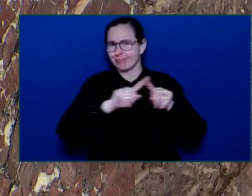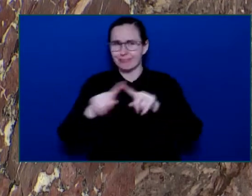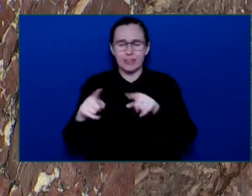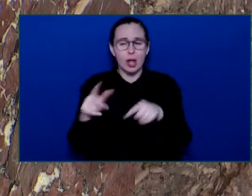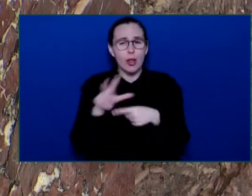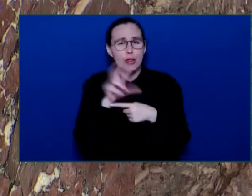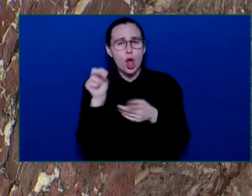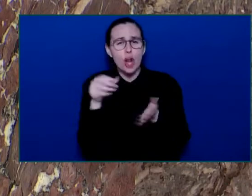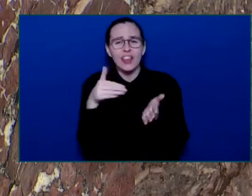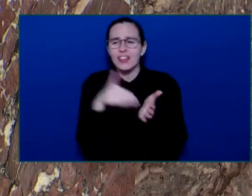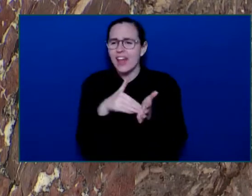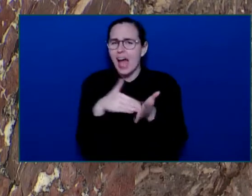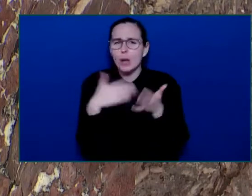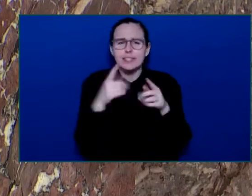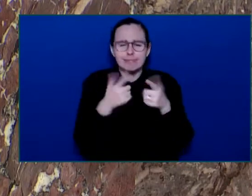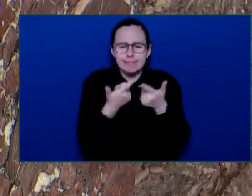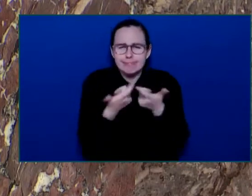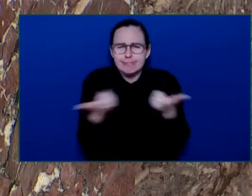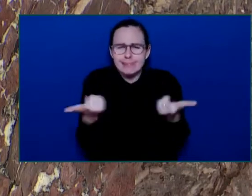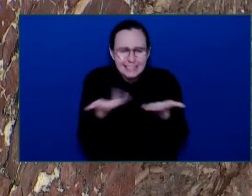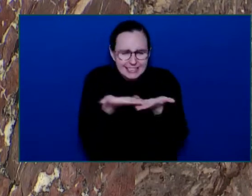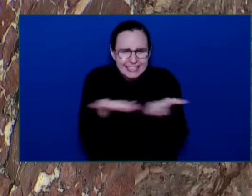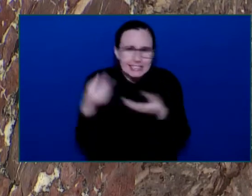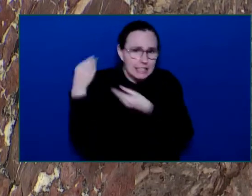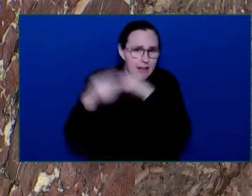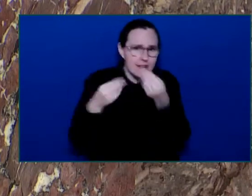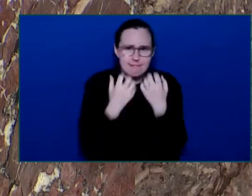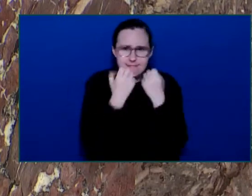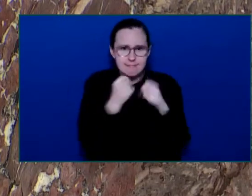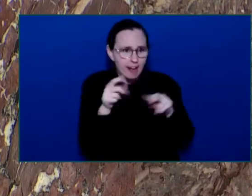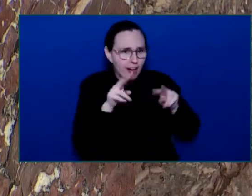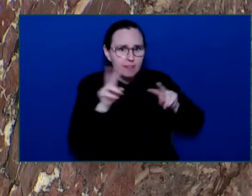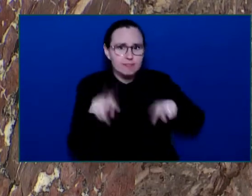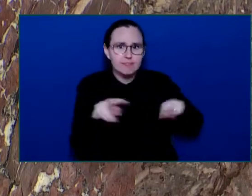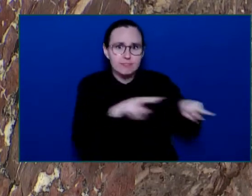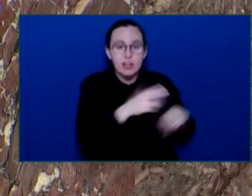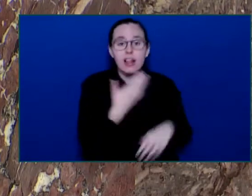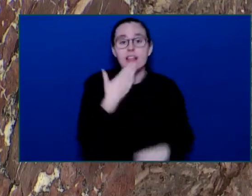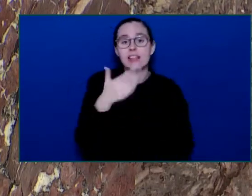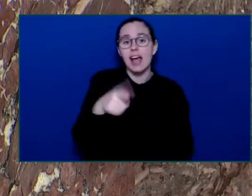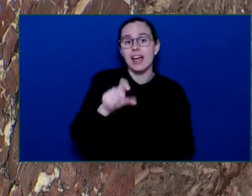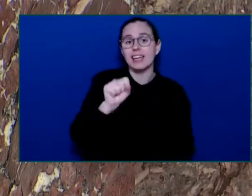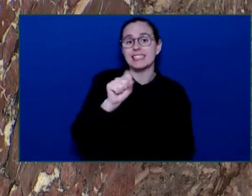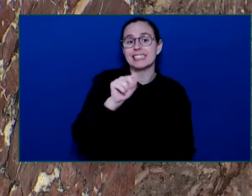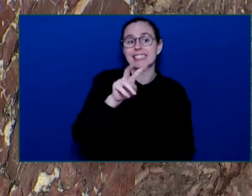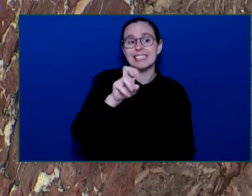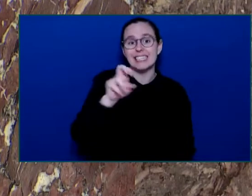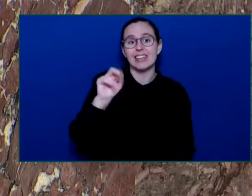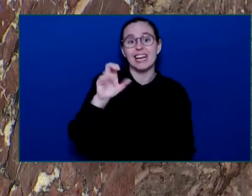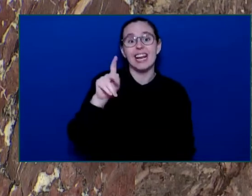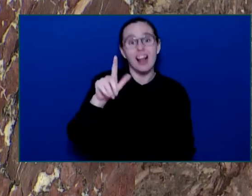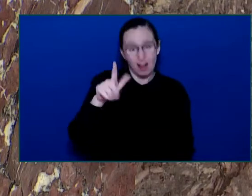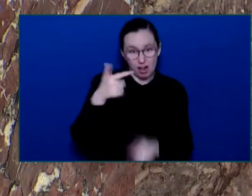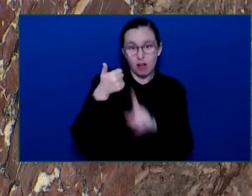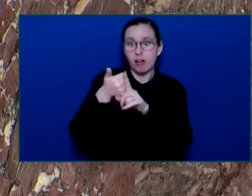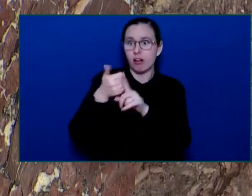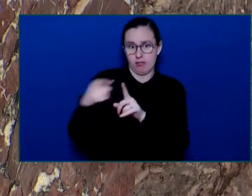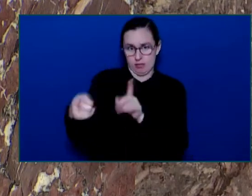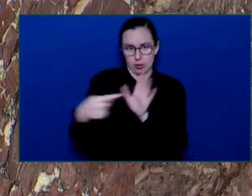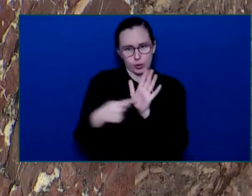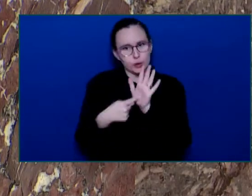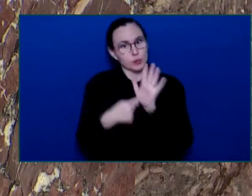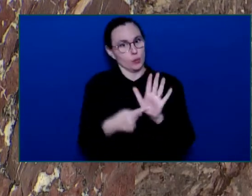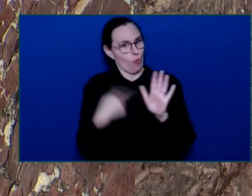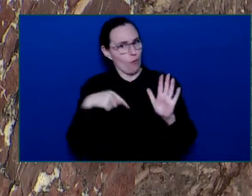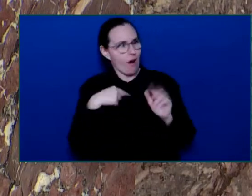president of the museum, for taking 2 hours of his day to tour the museum and detail its rich history. Started